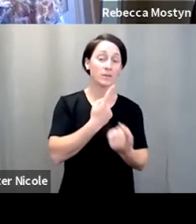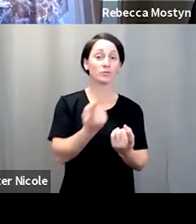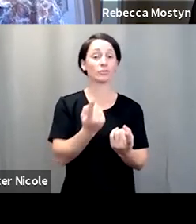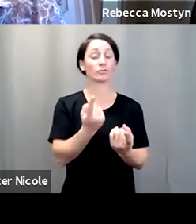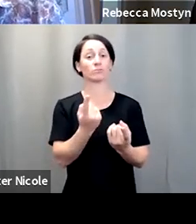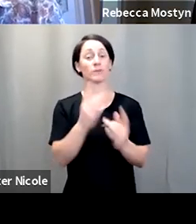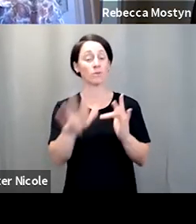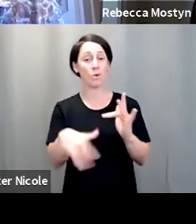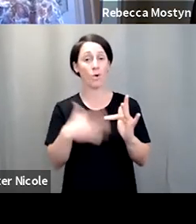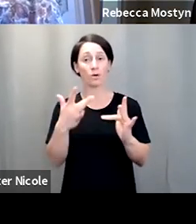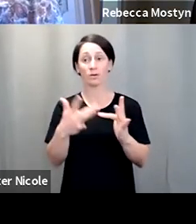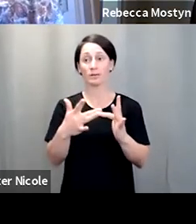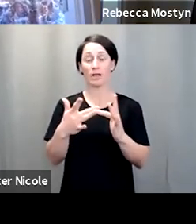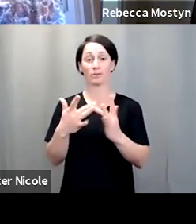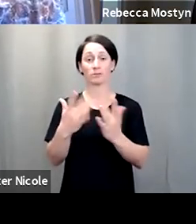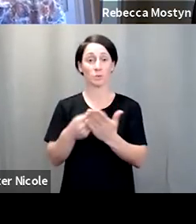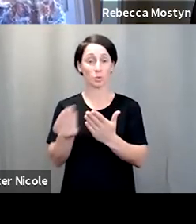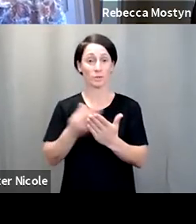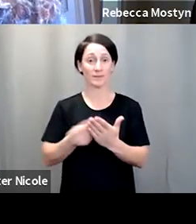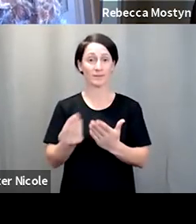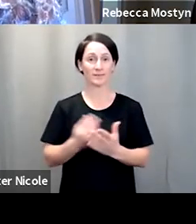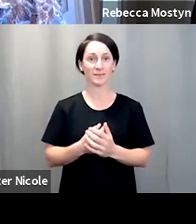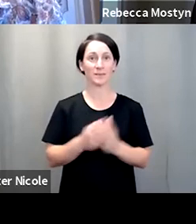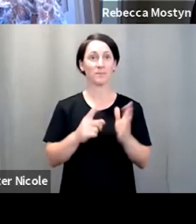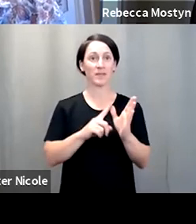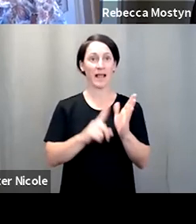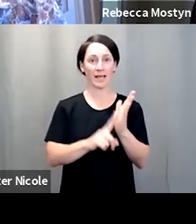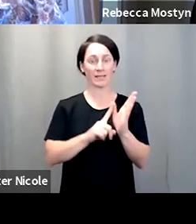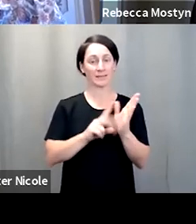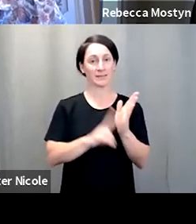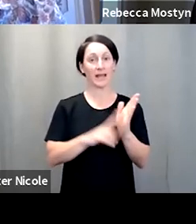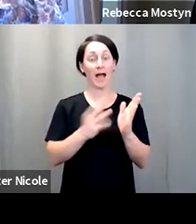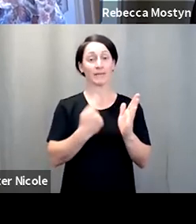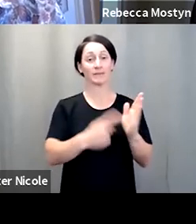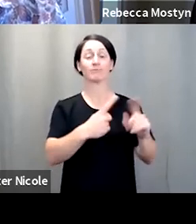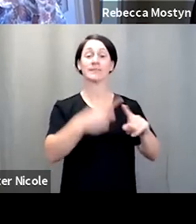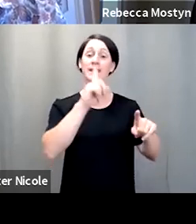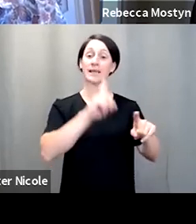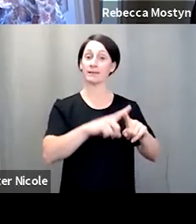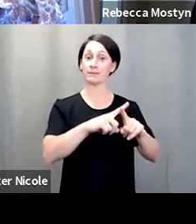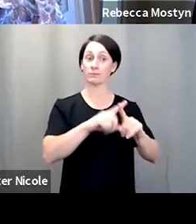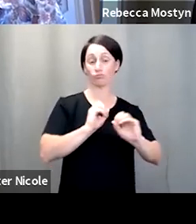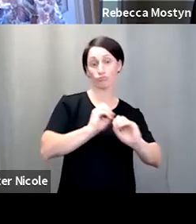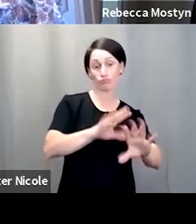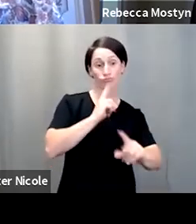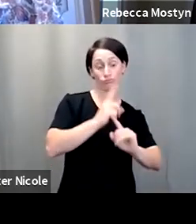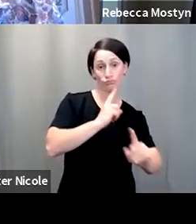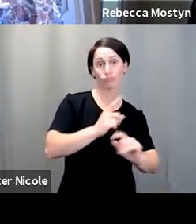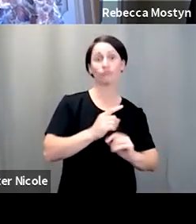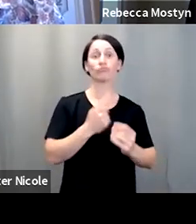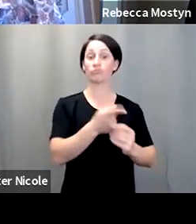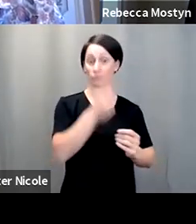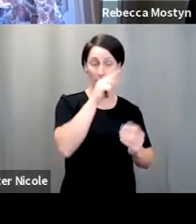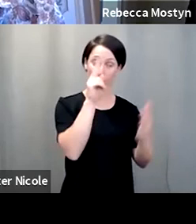session. Including Alan has an executive briefing available and Bianca's shared a bunch of links in the chat